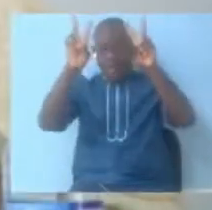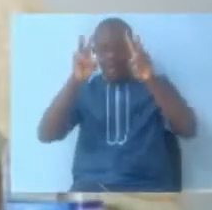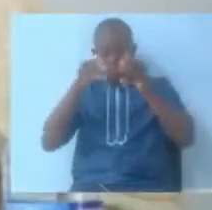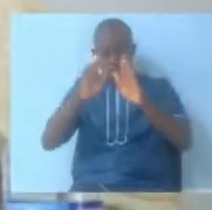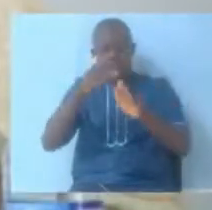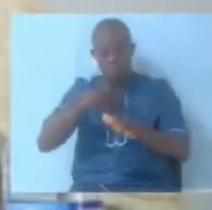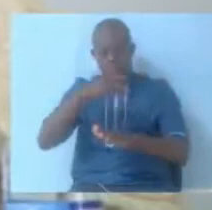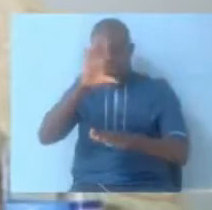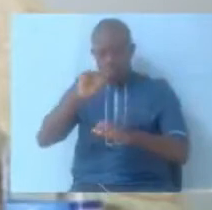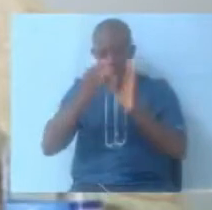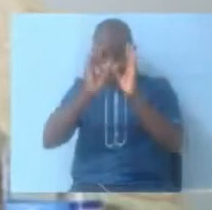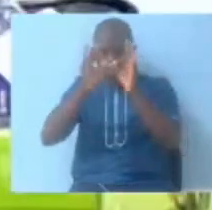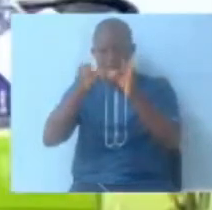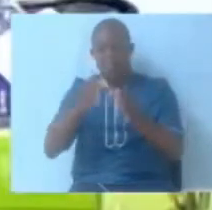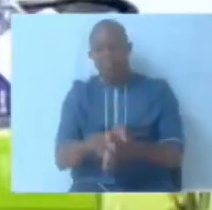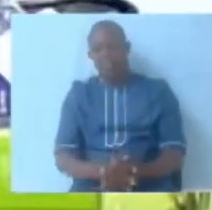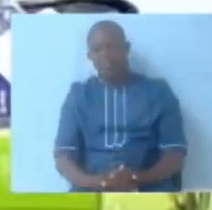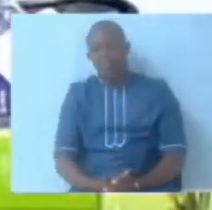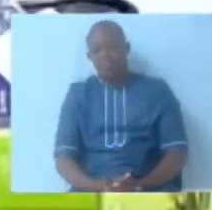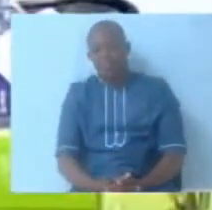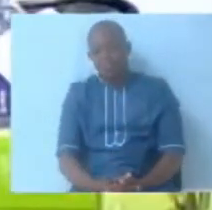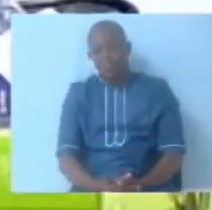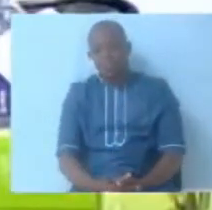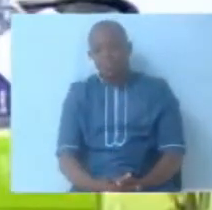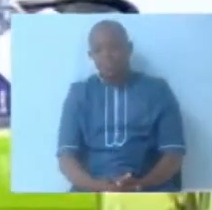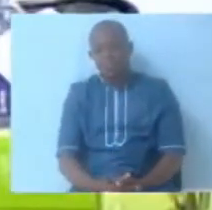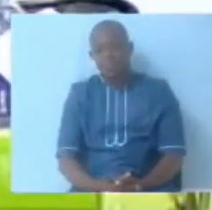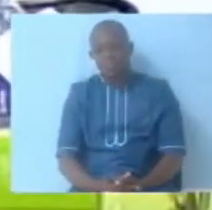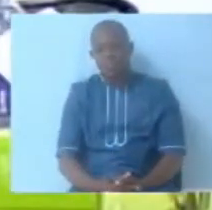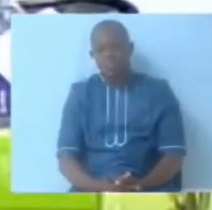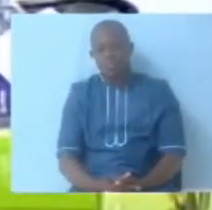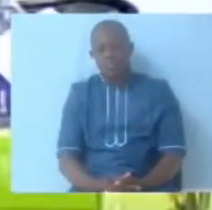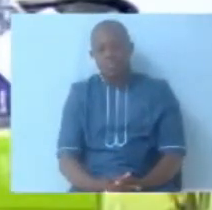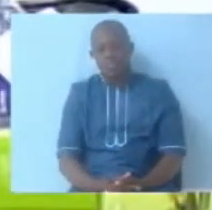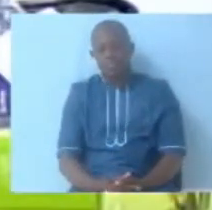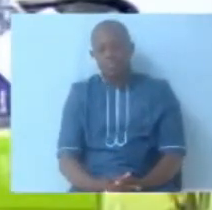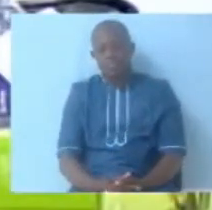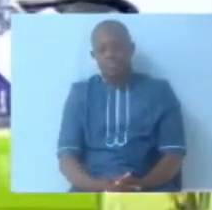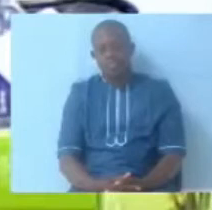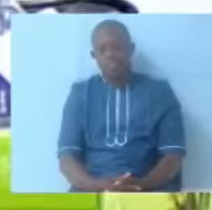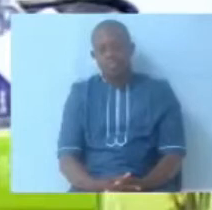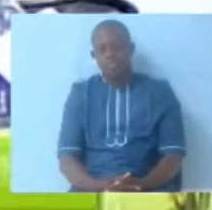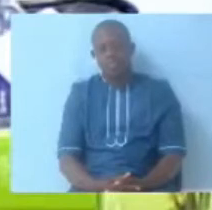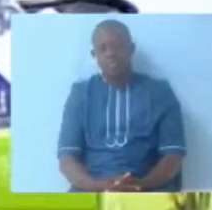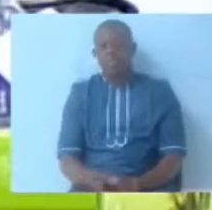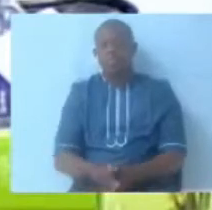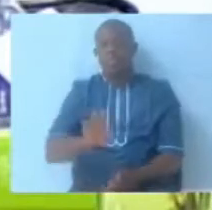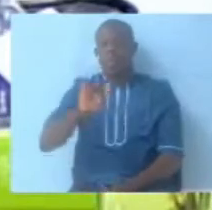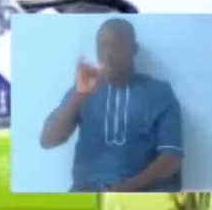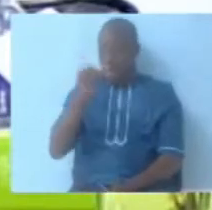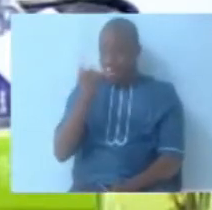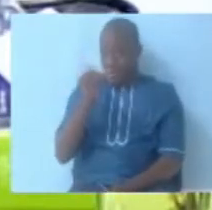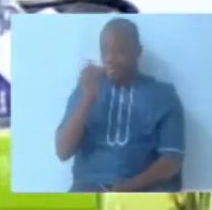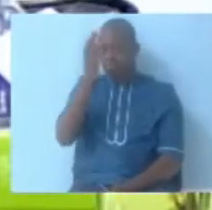ucheo kuolu talanya mingake ufana fulo minti mbarangamu rujeka. Yes, it's true there was interference with the